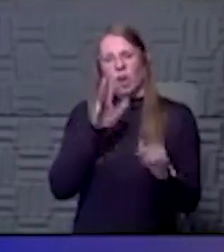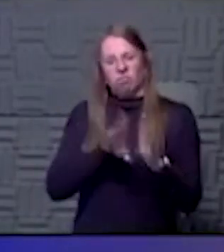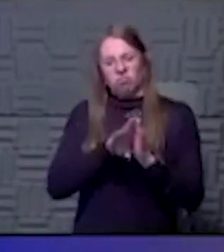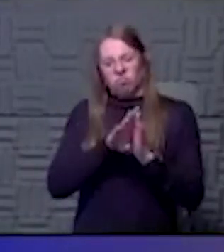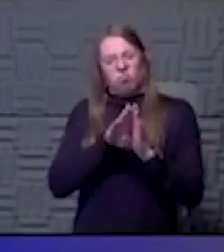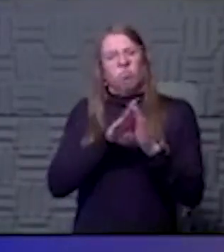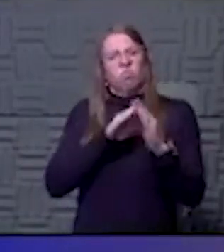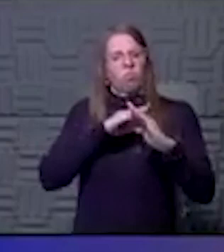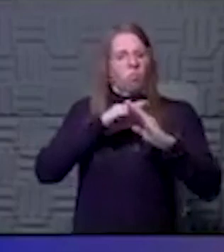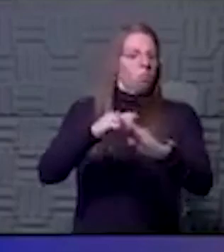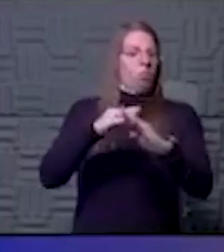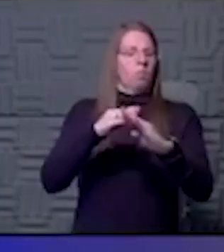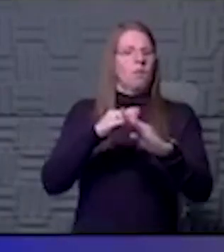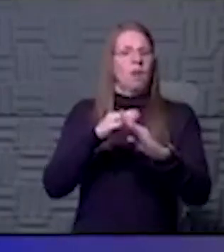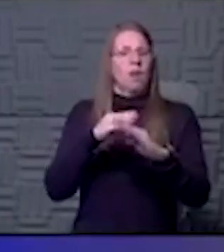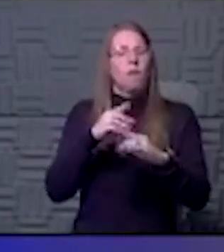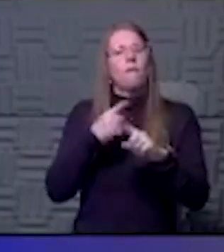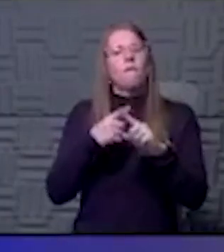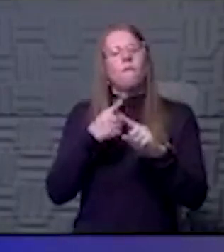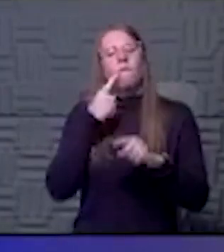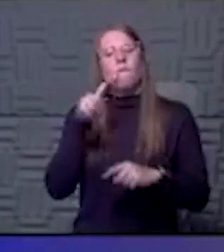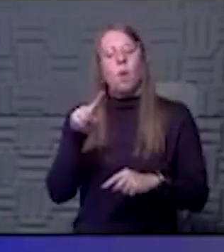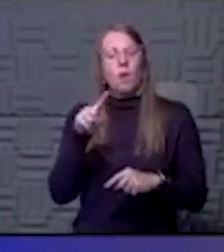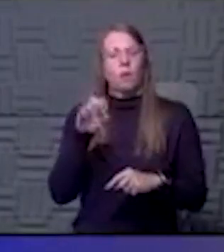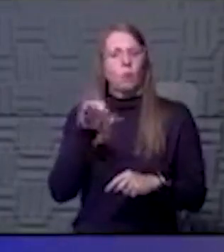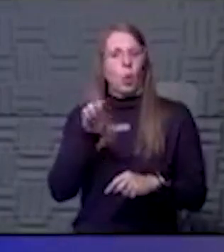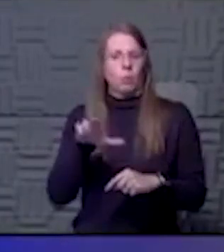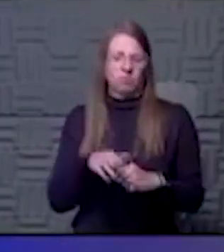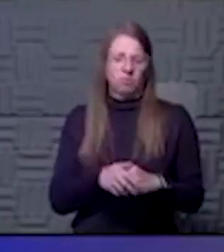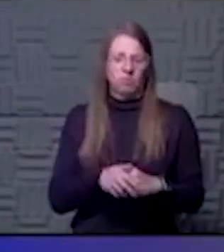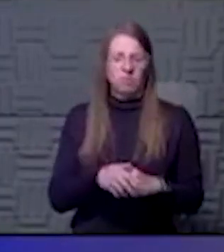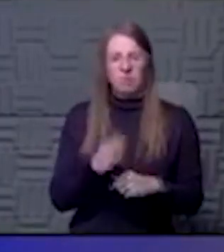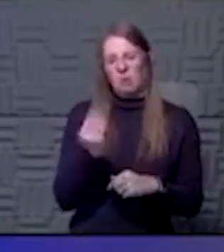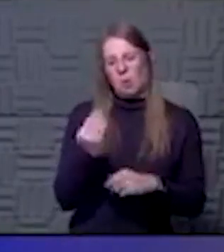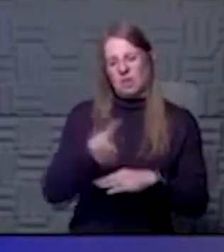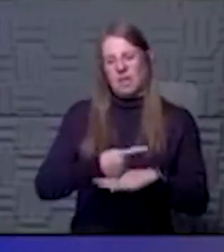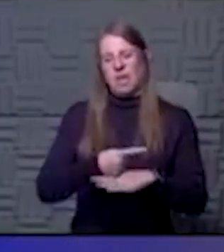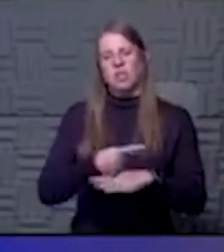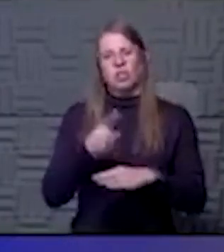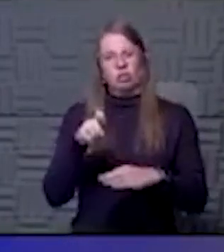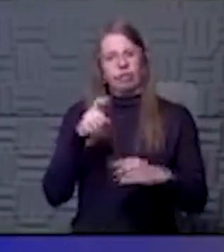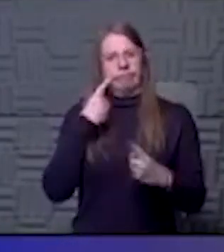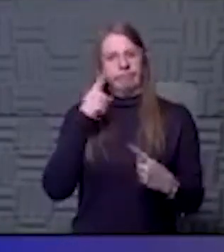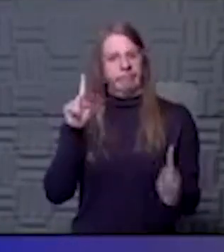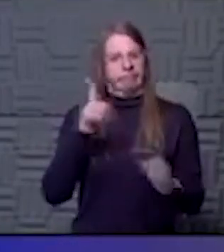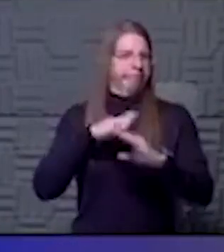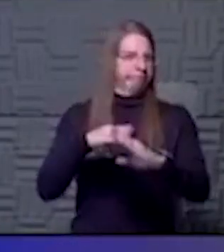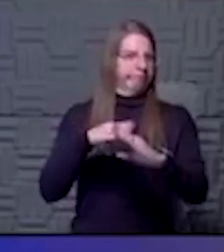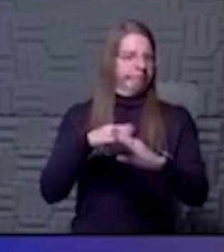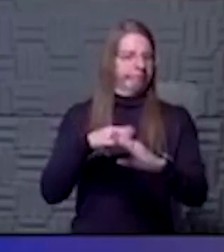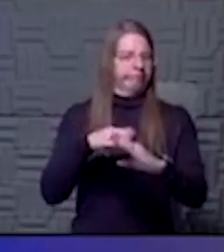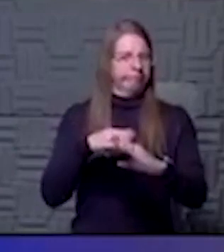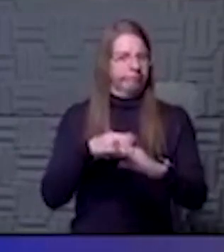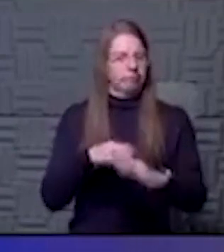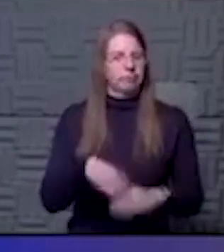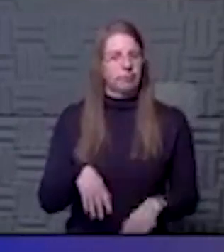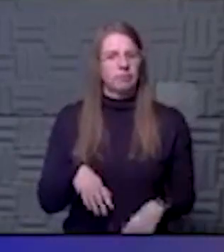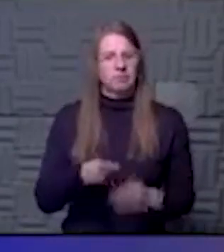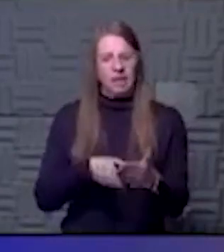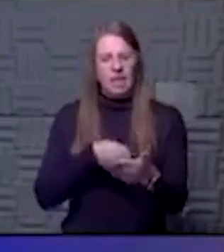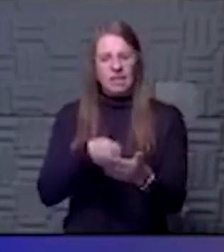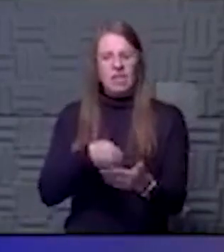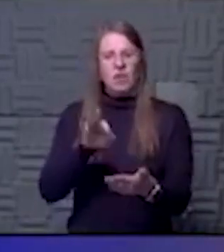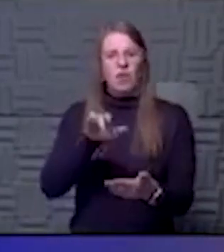immunity. Certainly for influenza vaccine, we really say by 14 days you should have immune function